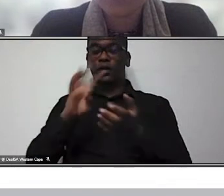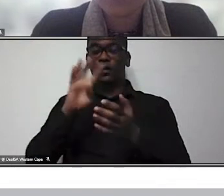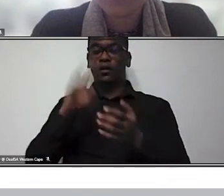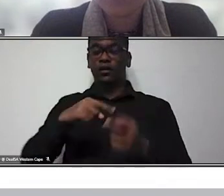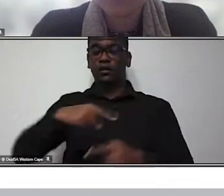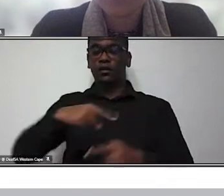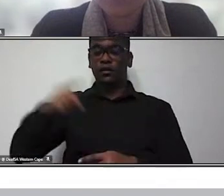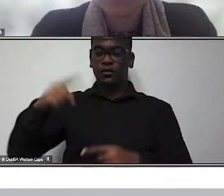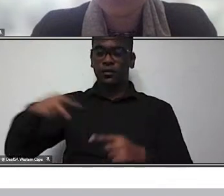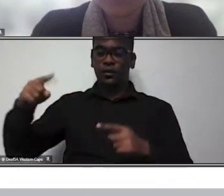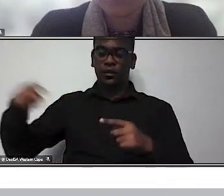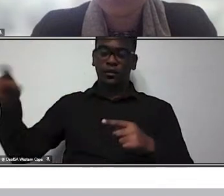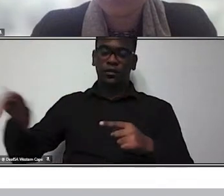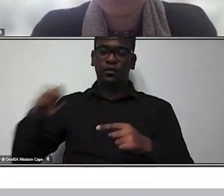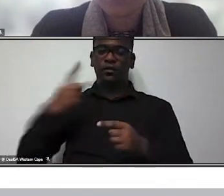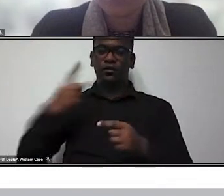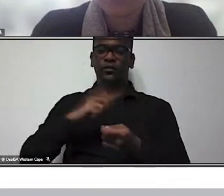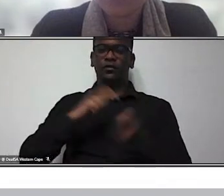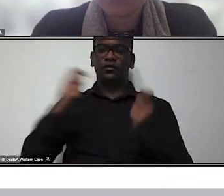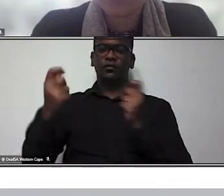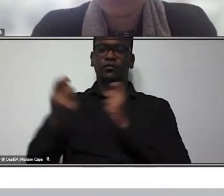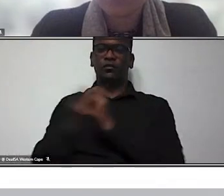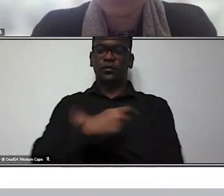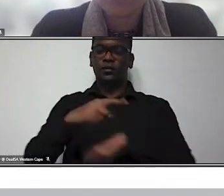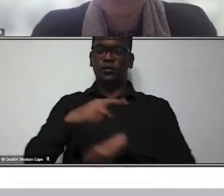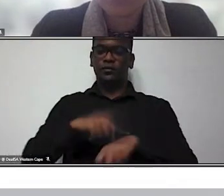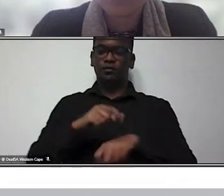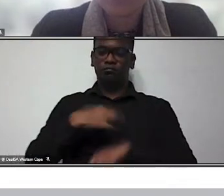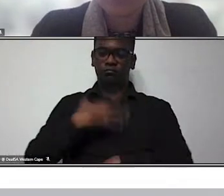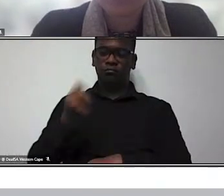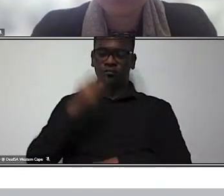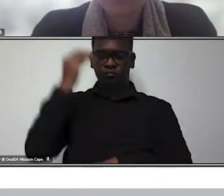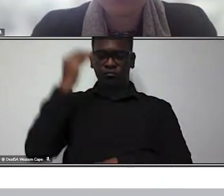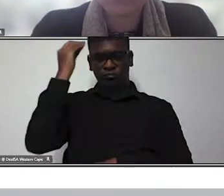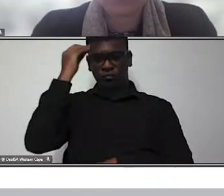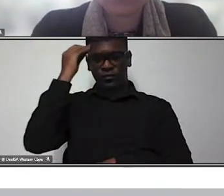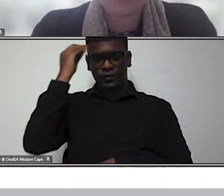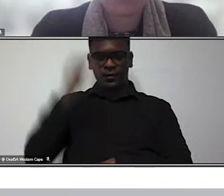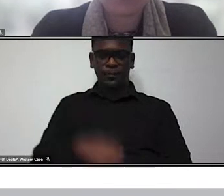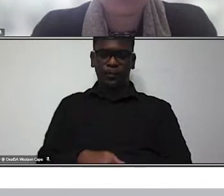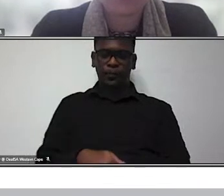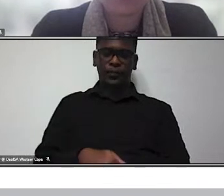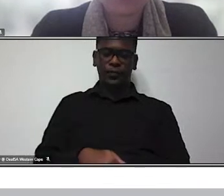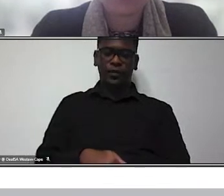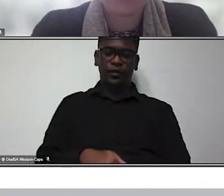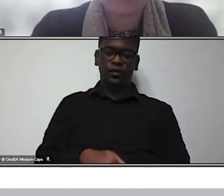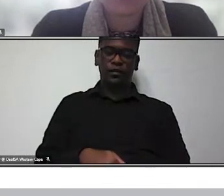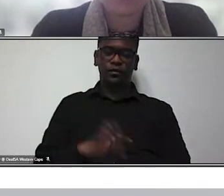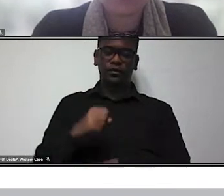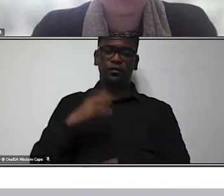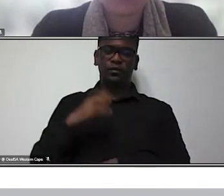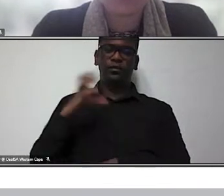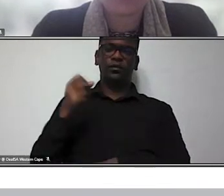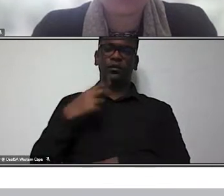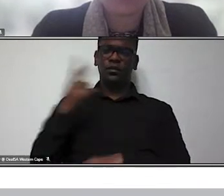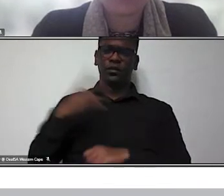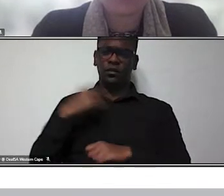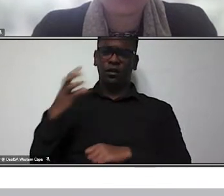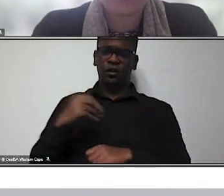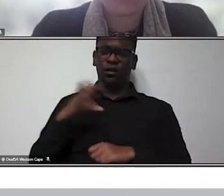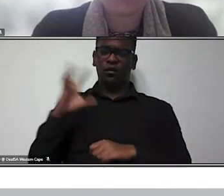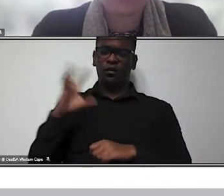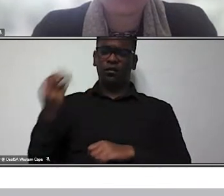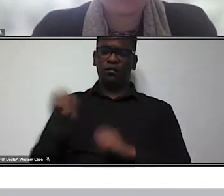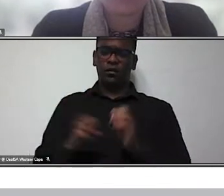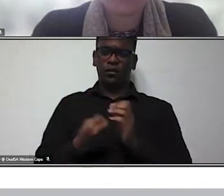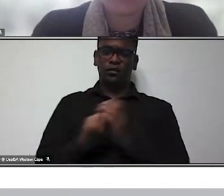over time very interesting, and the fact that there's been recent sharp growth in